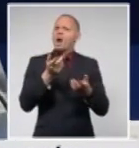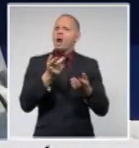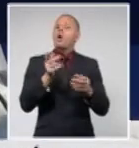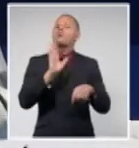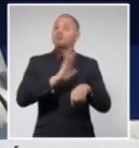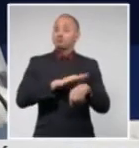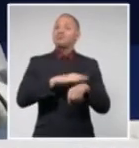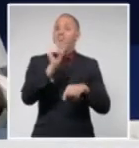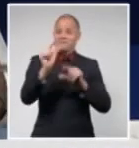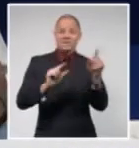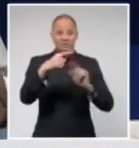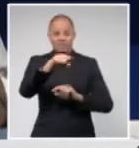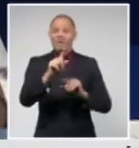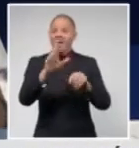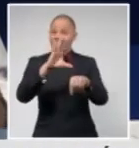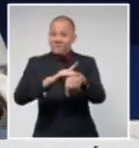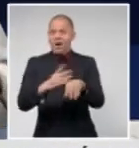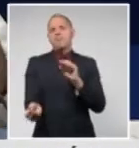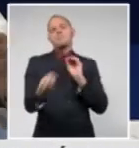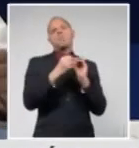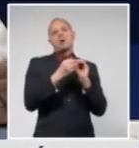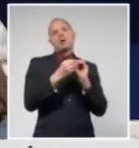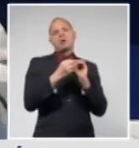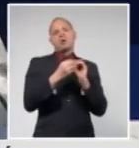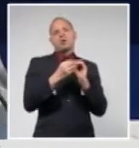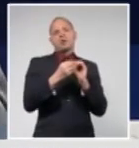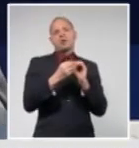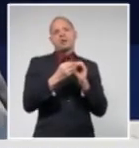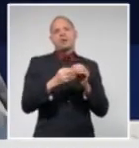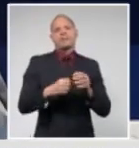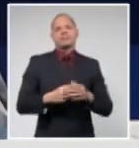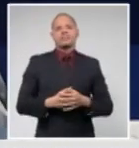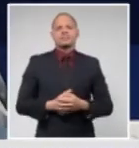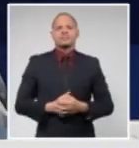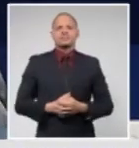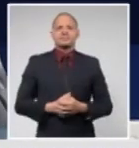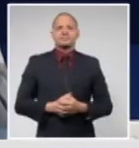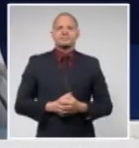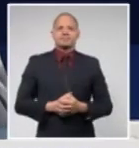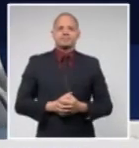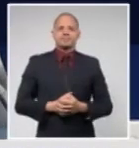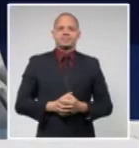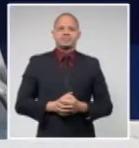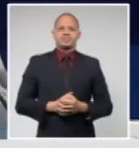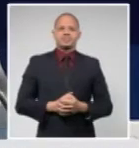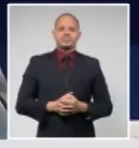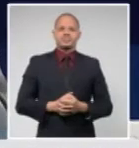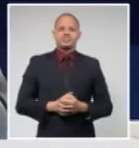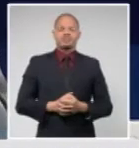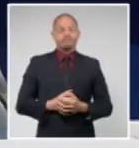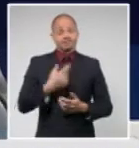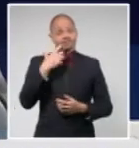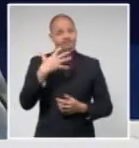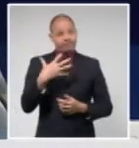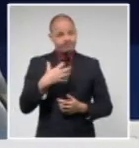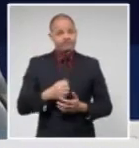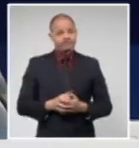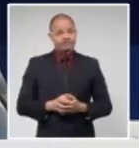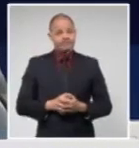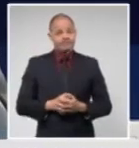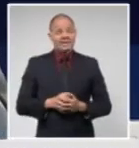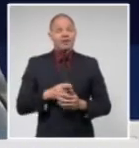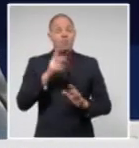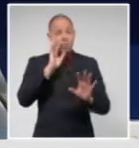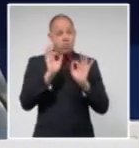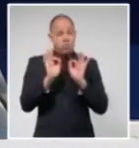89.2% of all diagnosed cases in Cuba had contact with someone who had previously tested positive for the